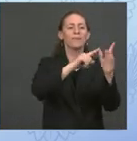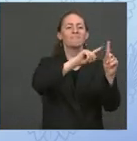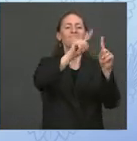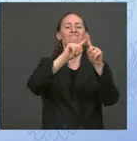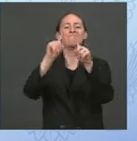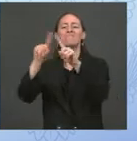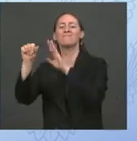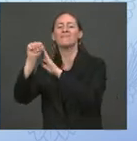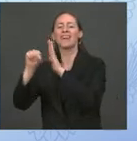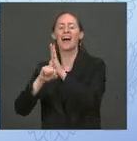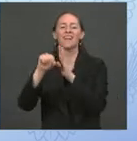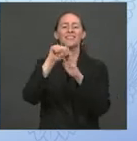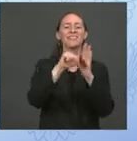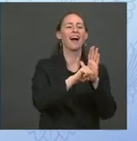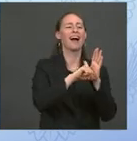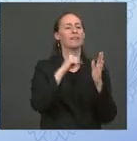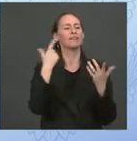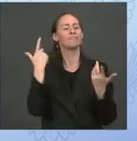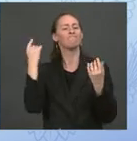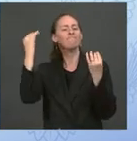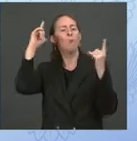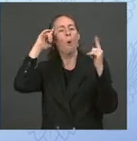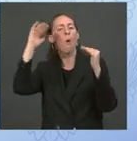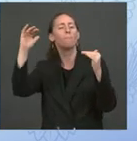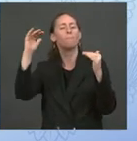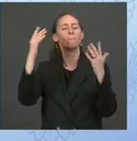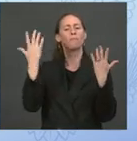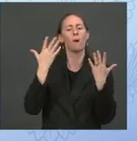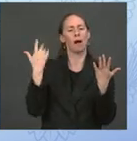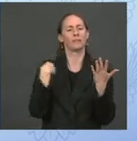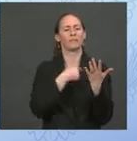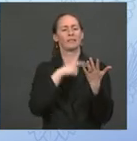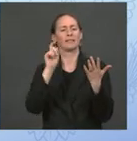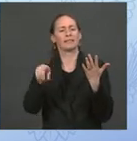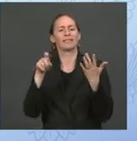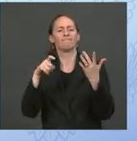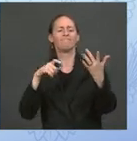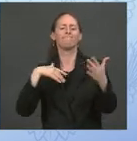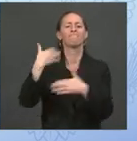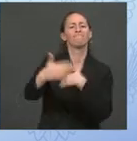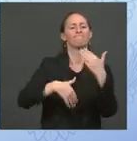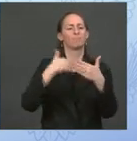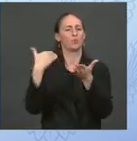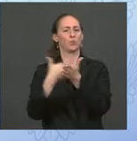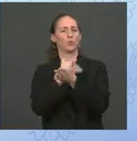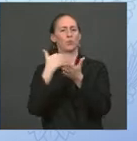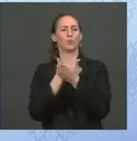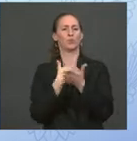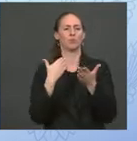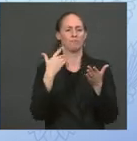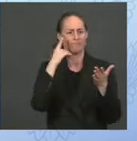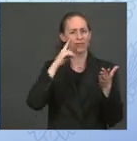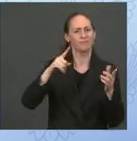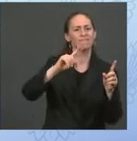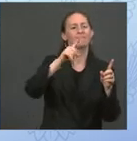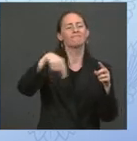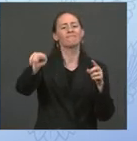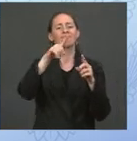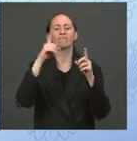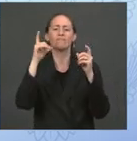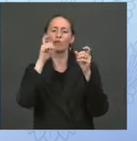and the advocacy needed in our times to forge a new path forward towards an education that ensures all can